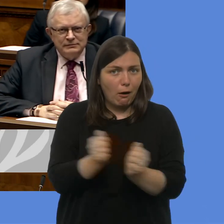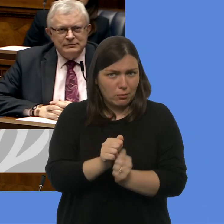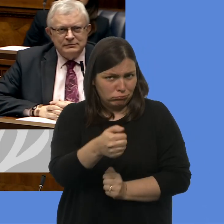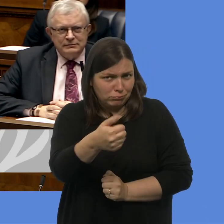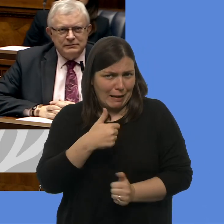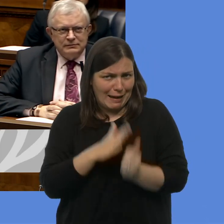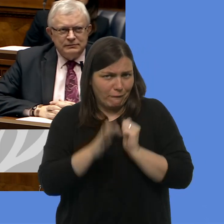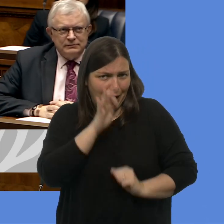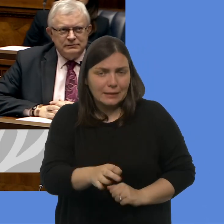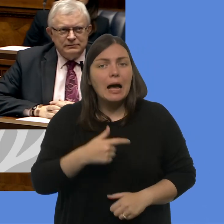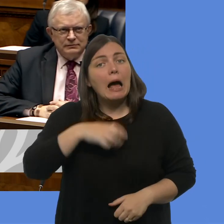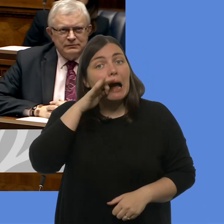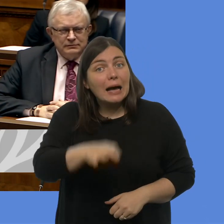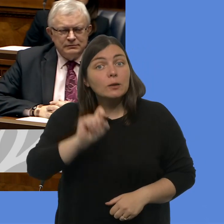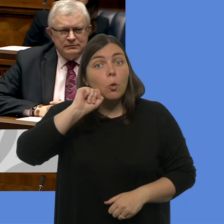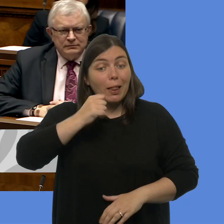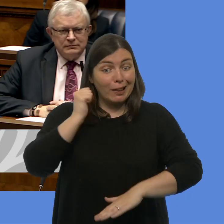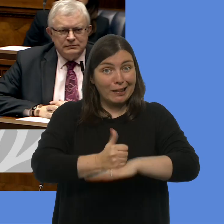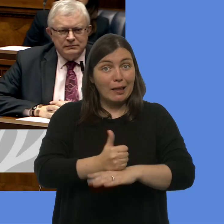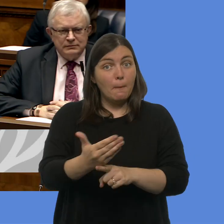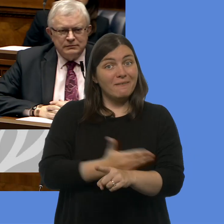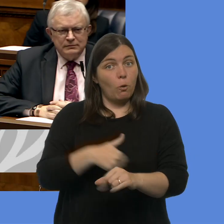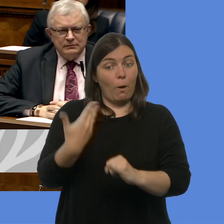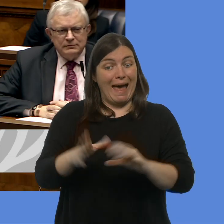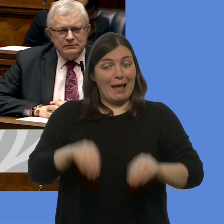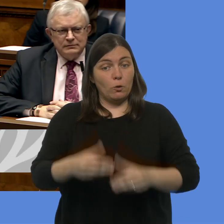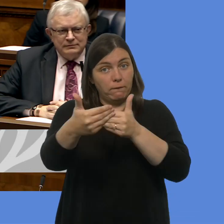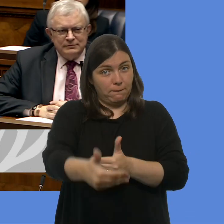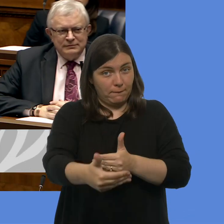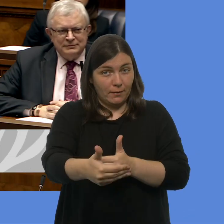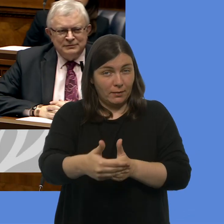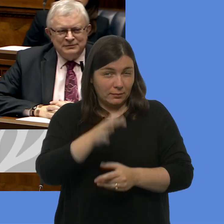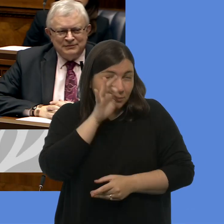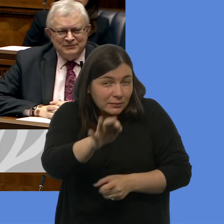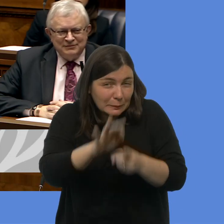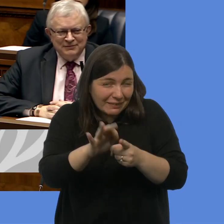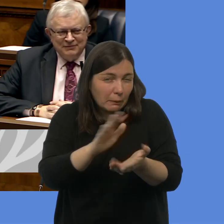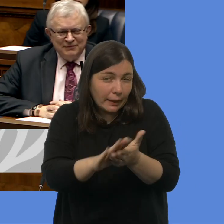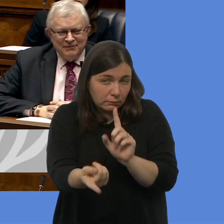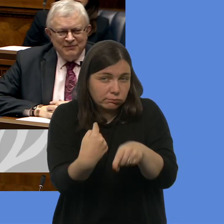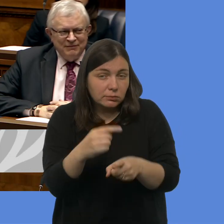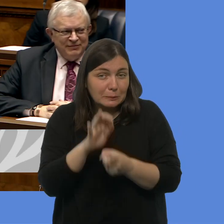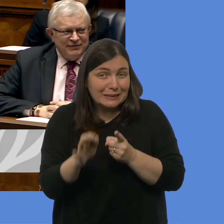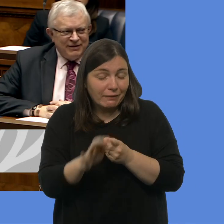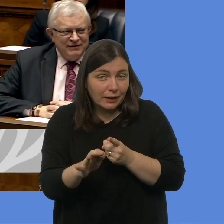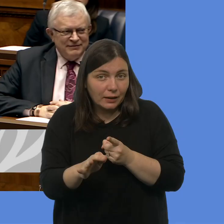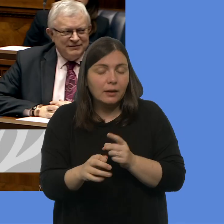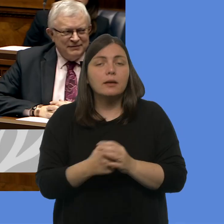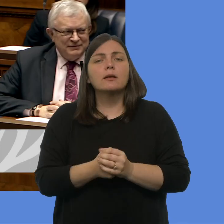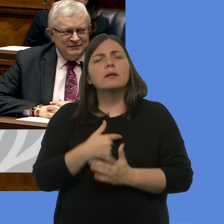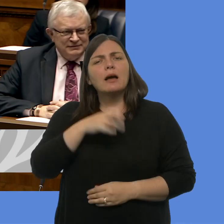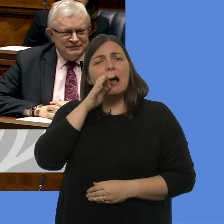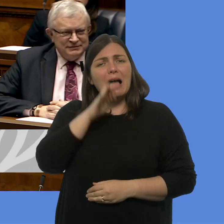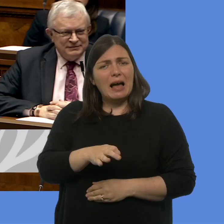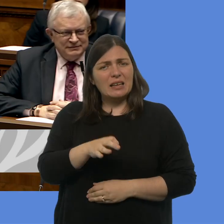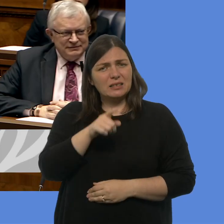like a specific answer to that question. And more broadly, is the Environment Minister right that the executive is sliding into backbiting and